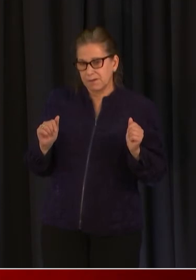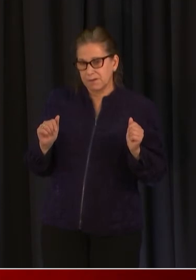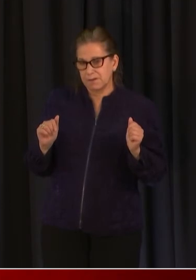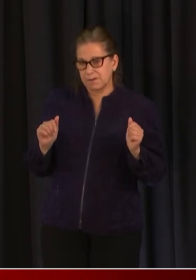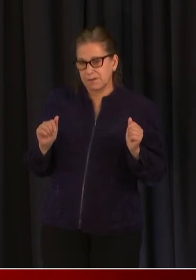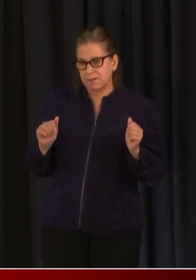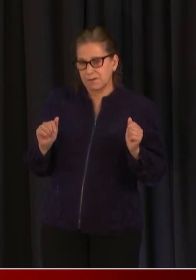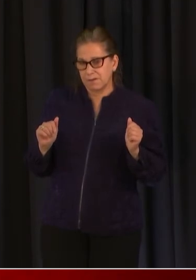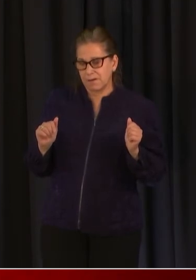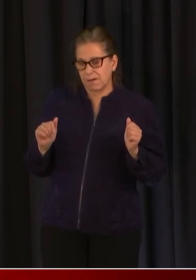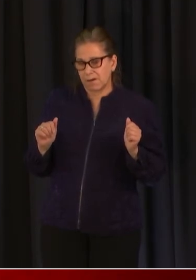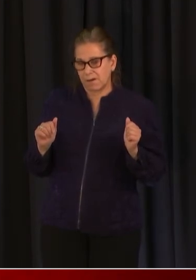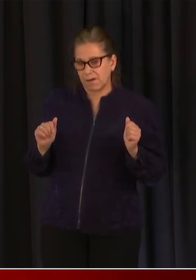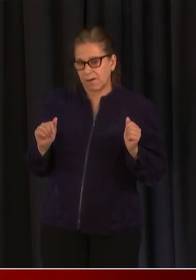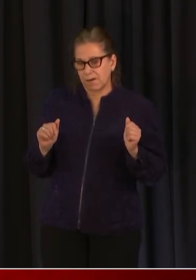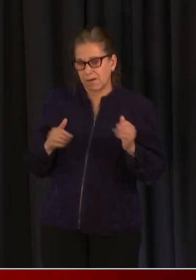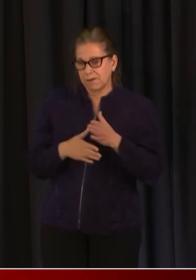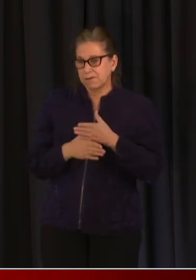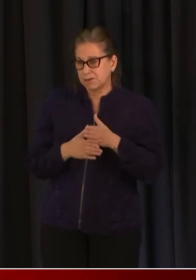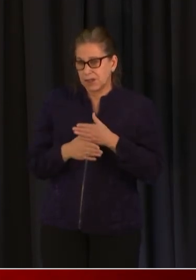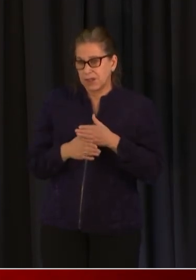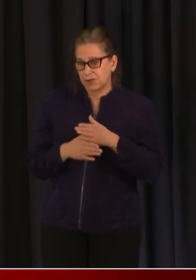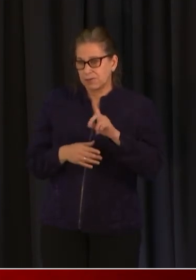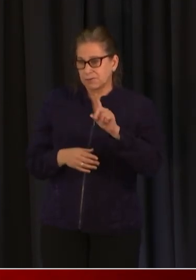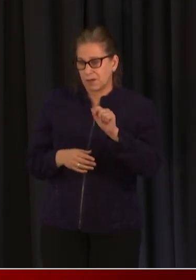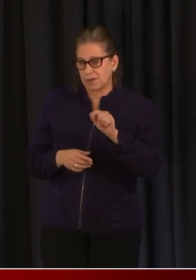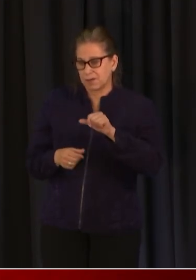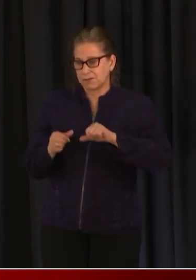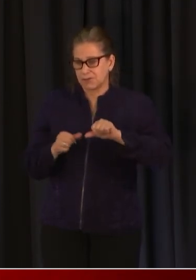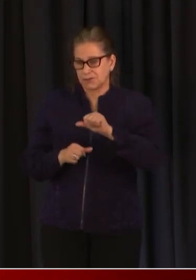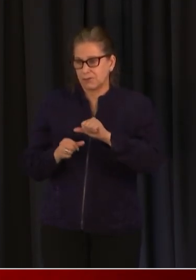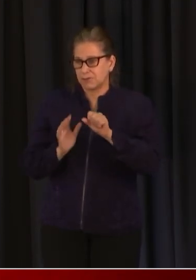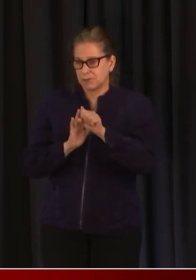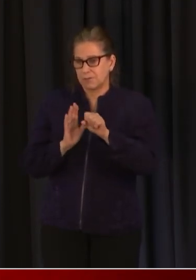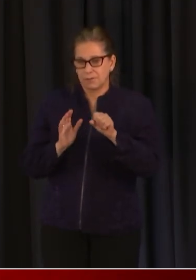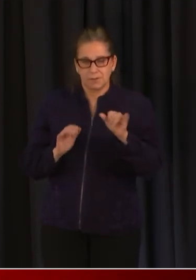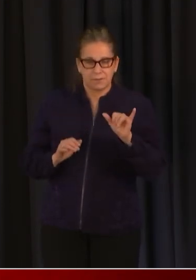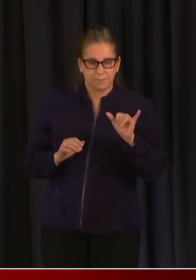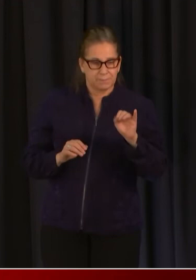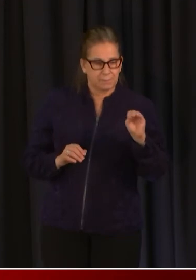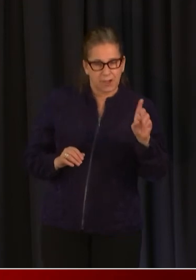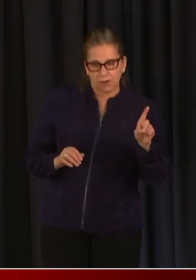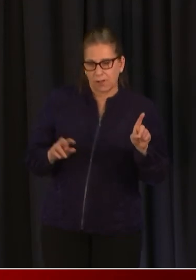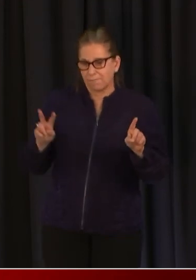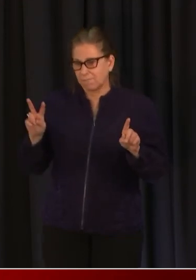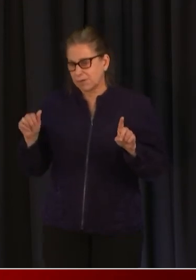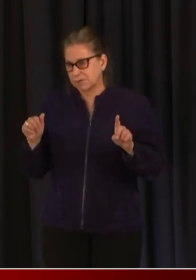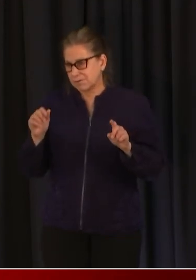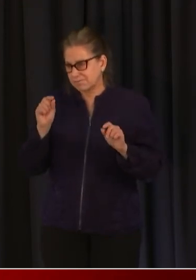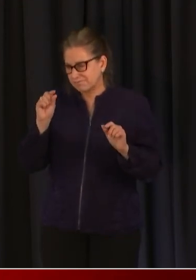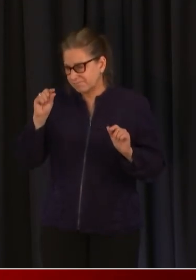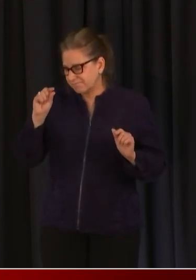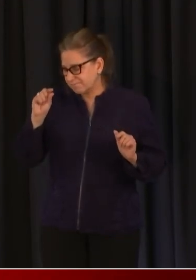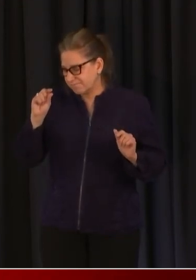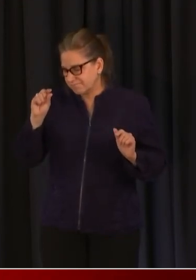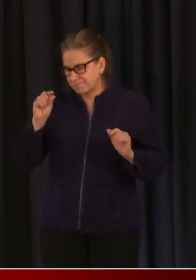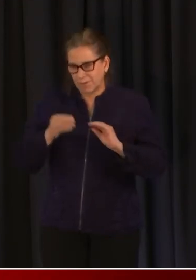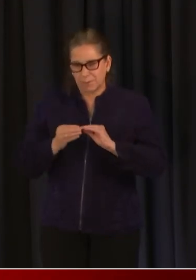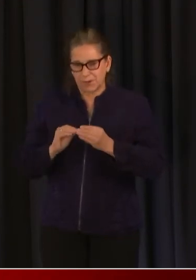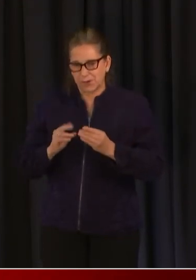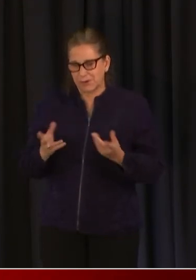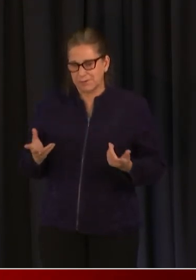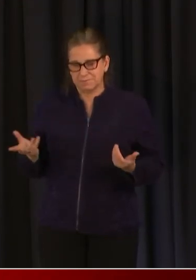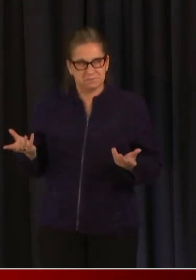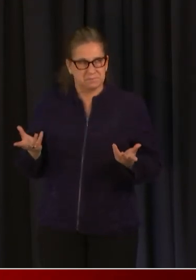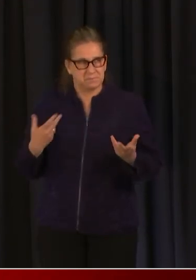other. The number of doses that have been sent to us there are relatively small. It's more than a handful, but it's still small.